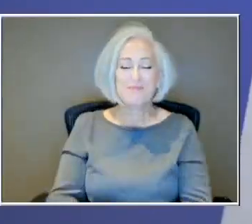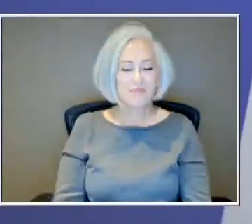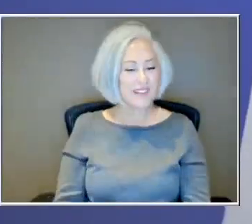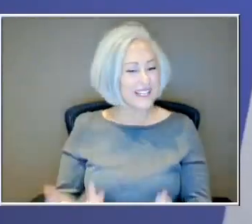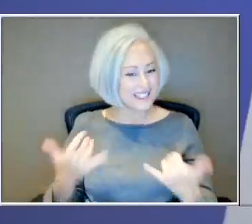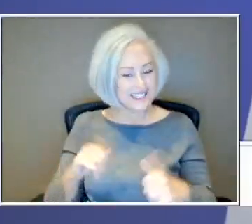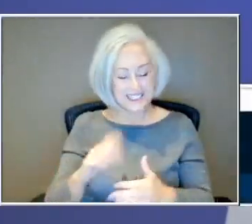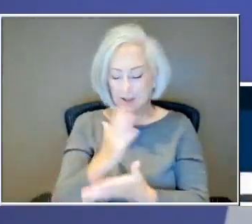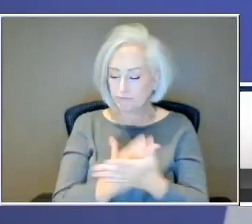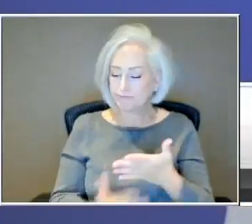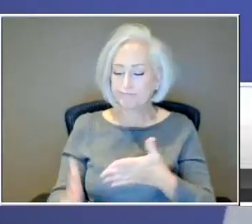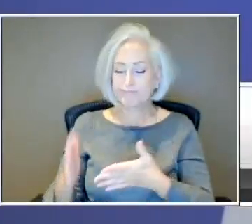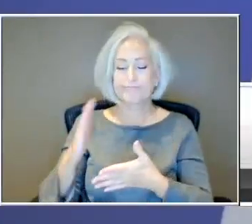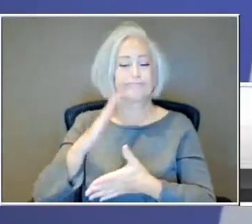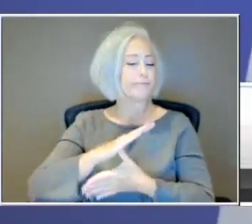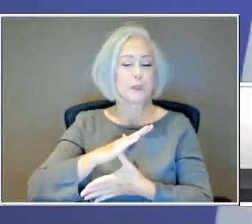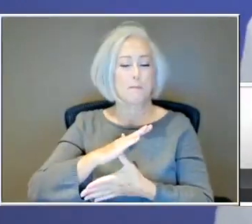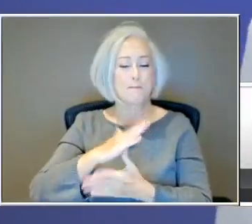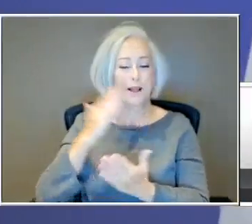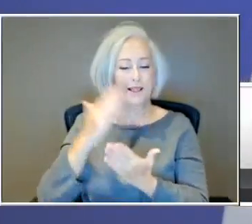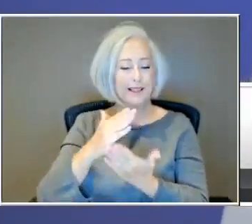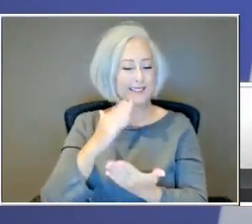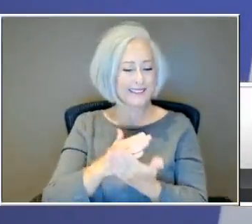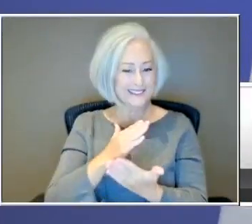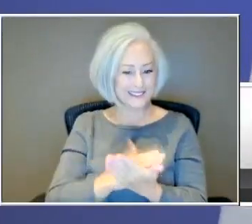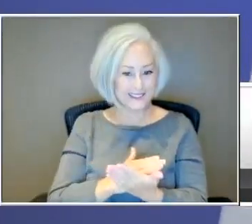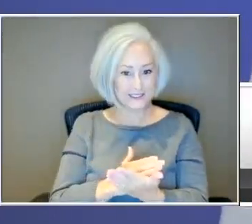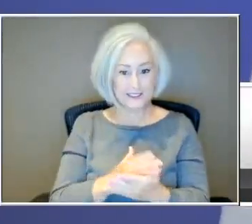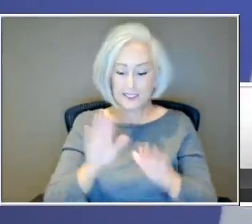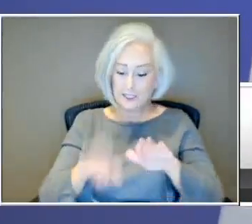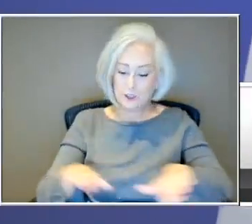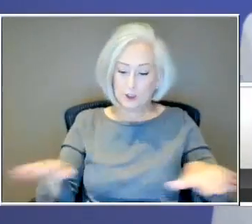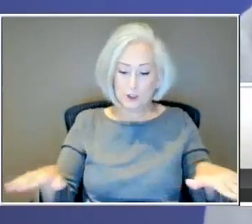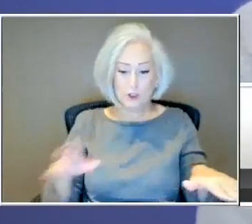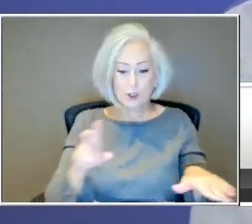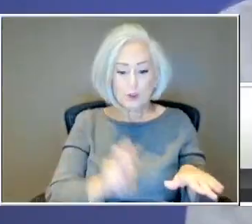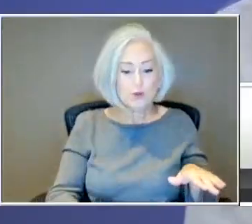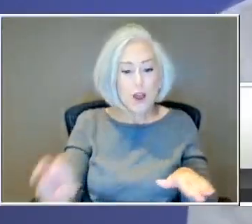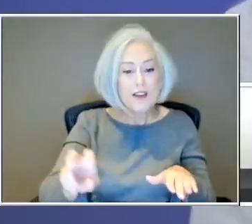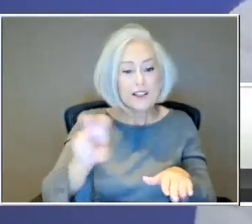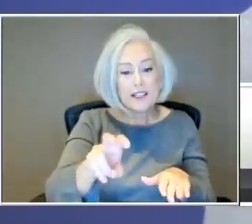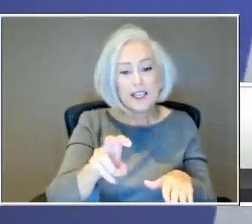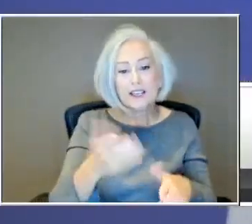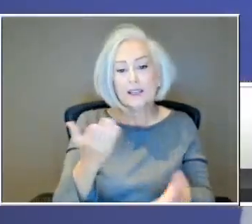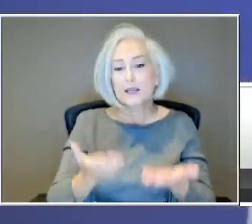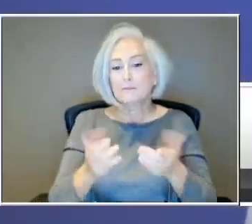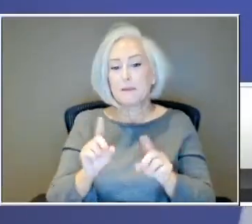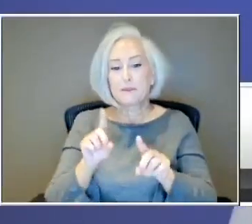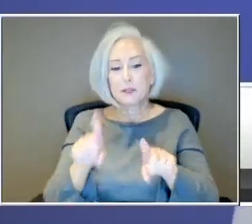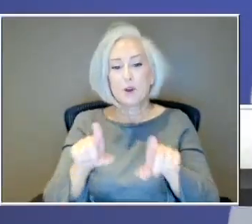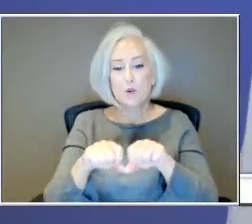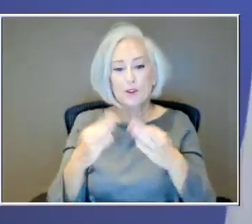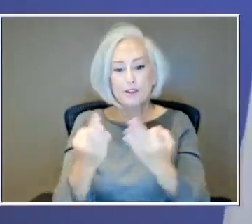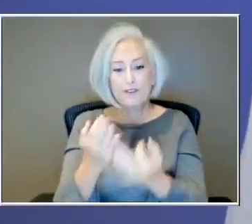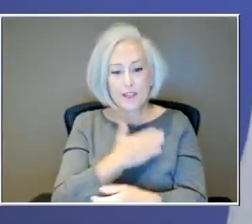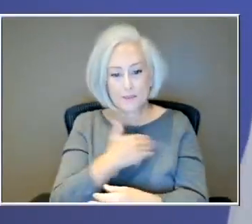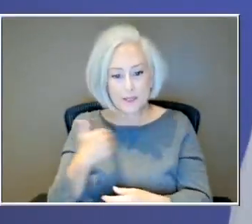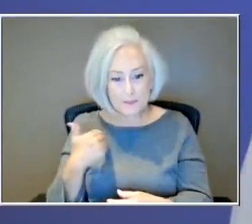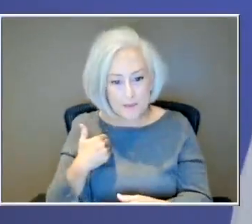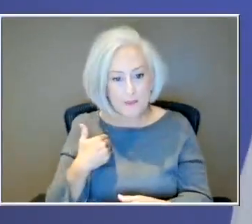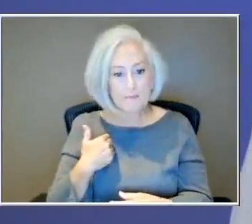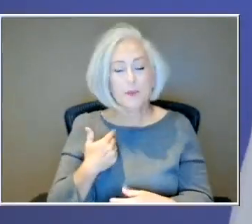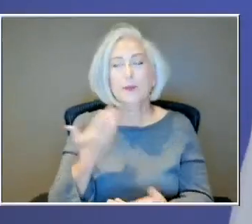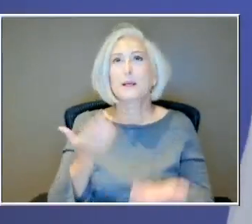list. Obviously, children might be traveling. They might be going trick-or-treating with another family member. They might be going with a friend, visiting a friend's house. And